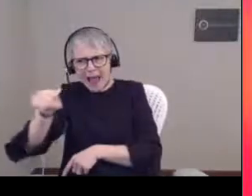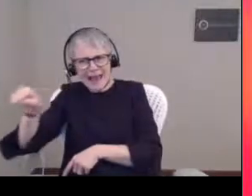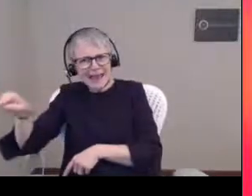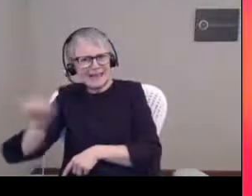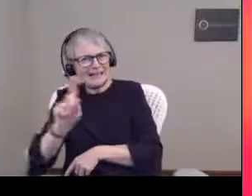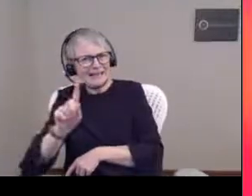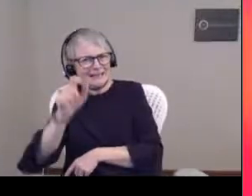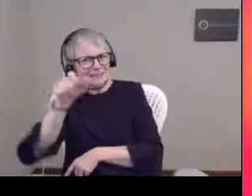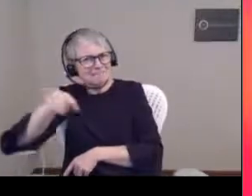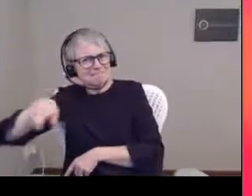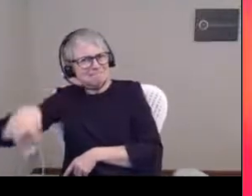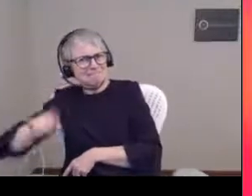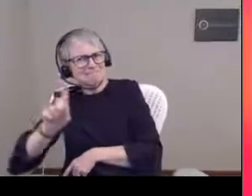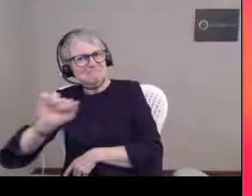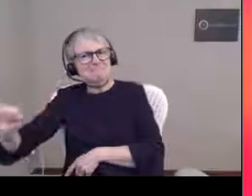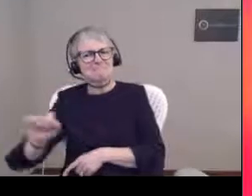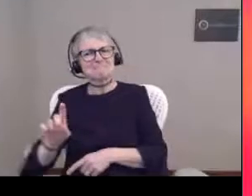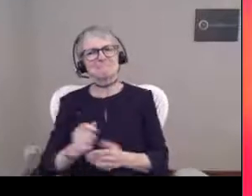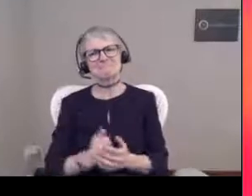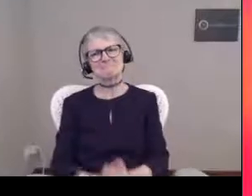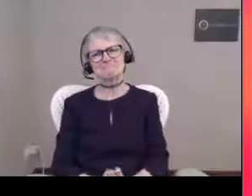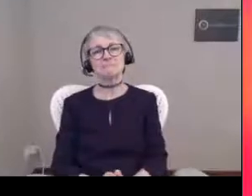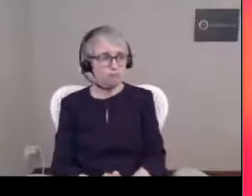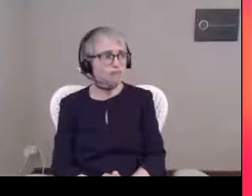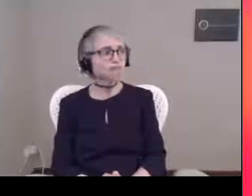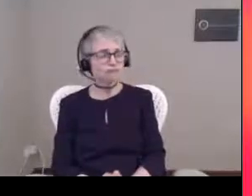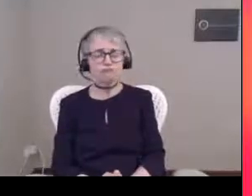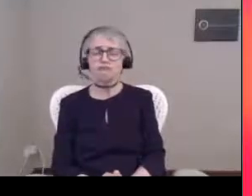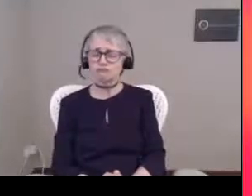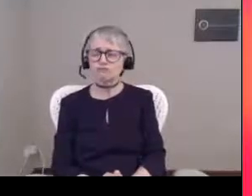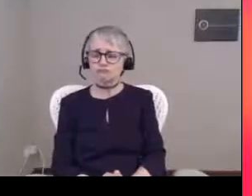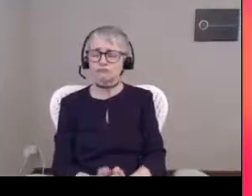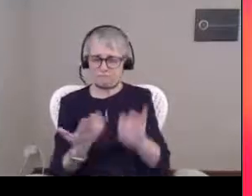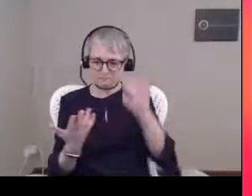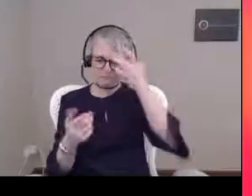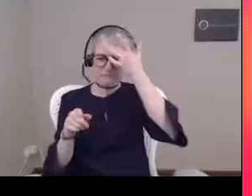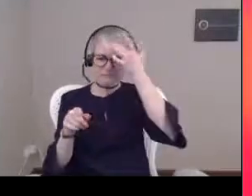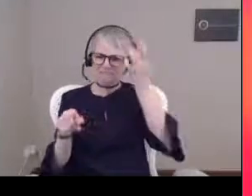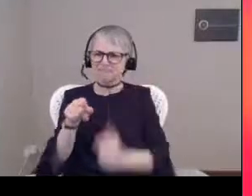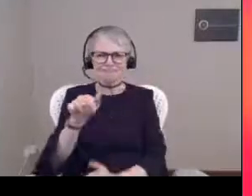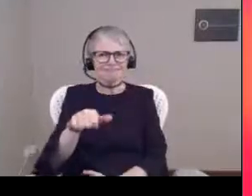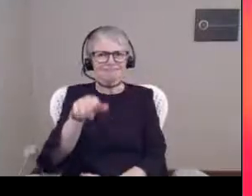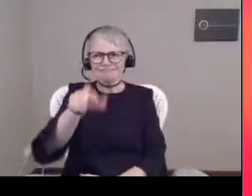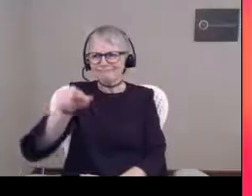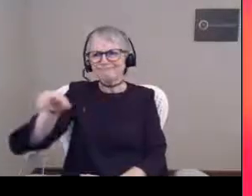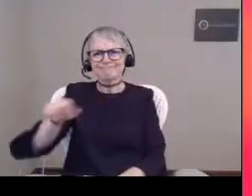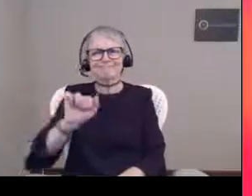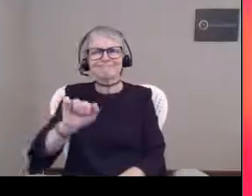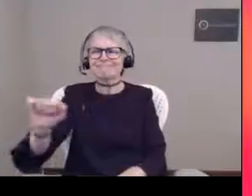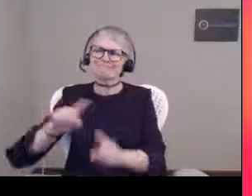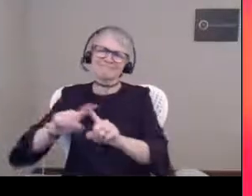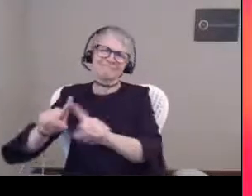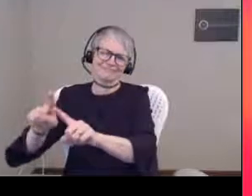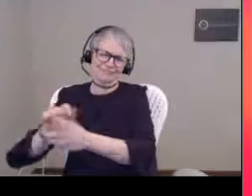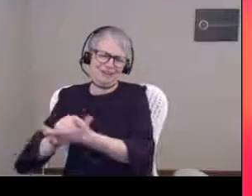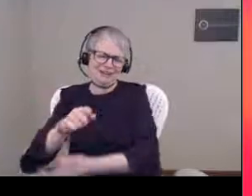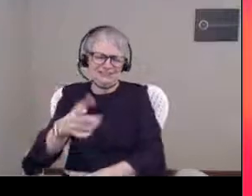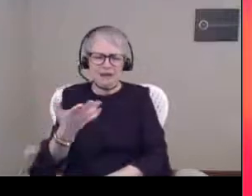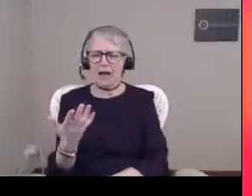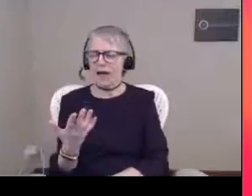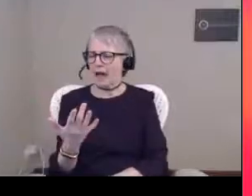are within ITV? Yeah, so we have many roles. So we've got quite a